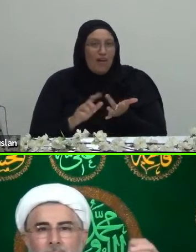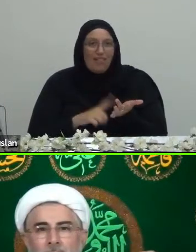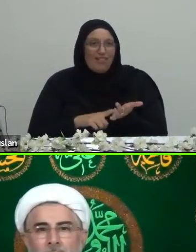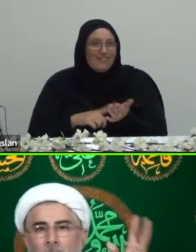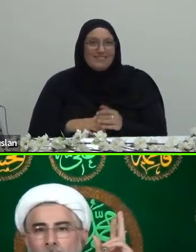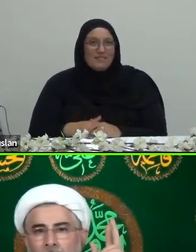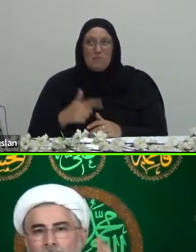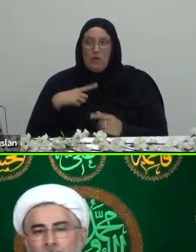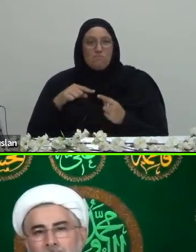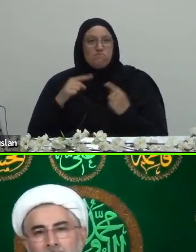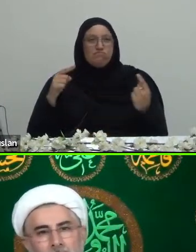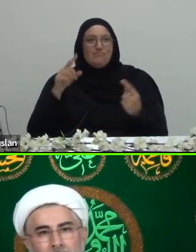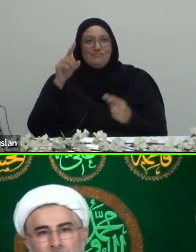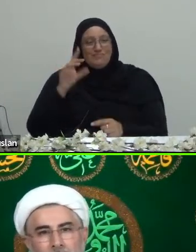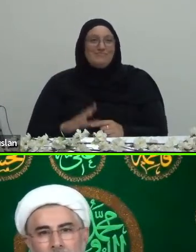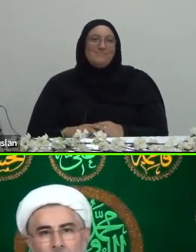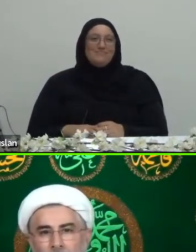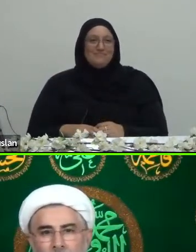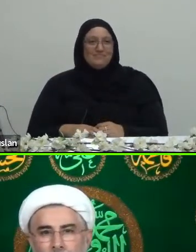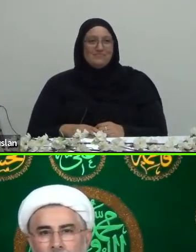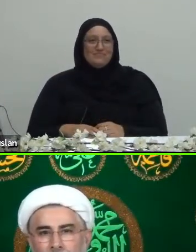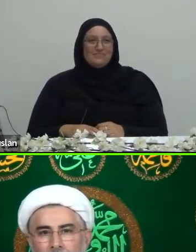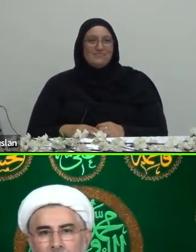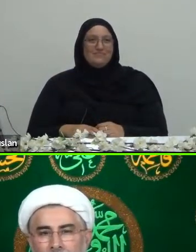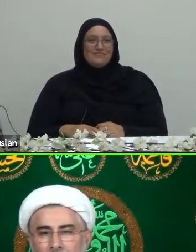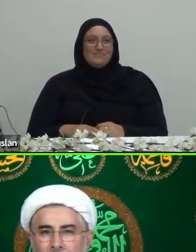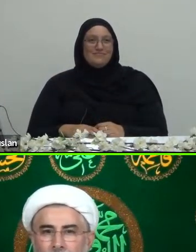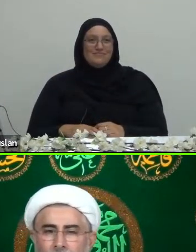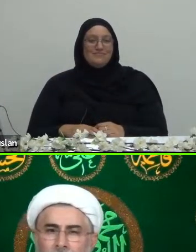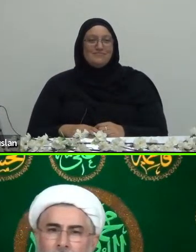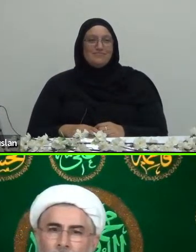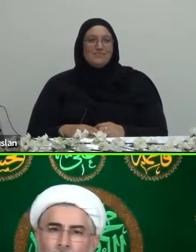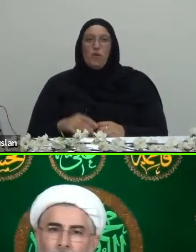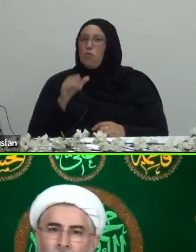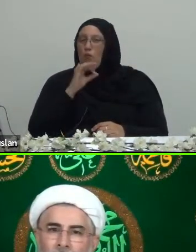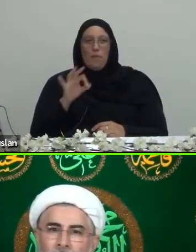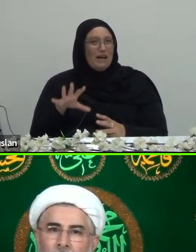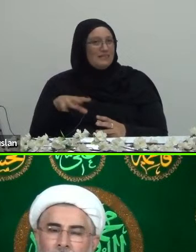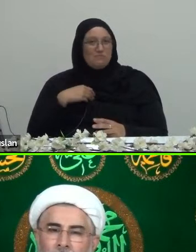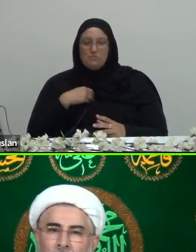something against the will of God. It will not be acceptable.